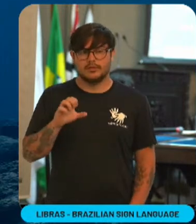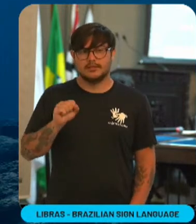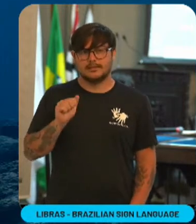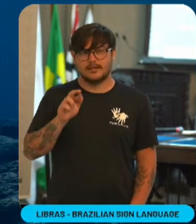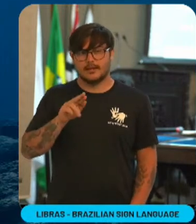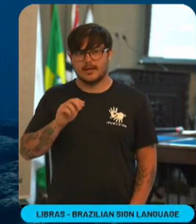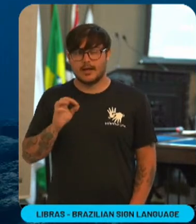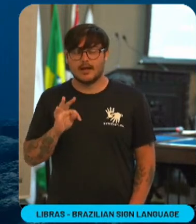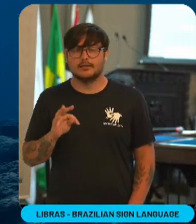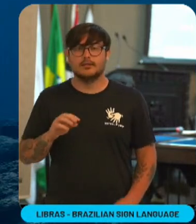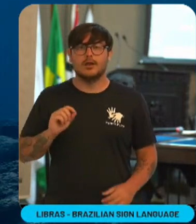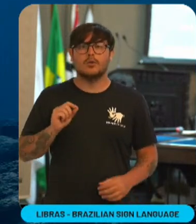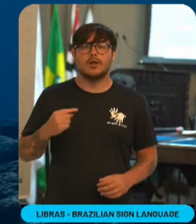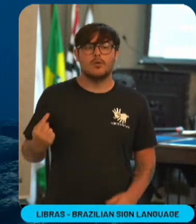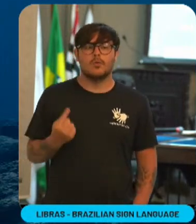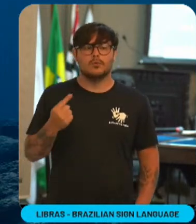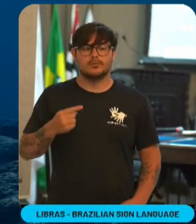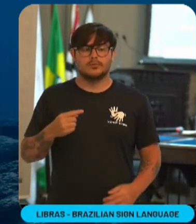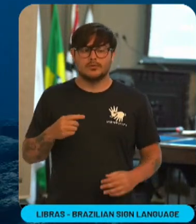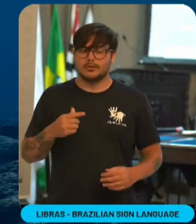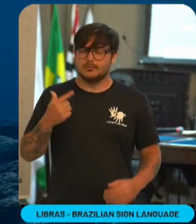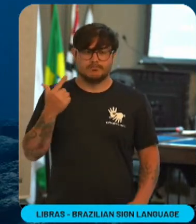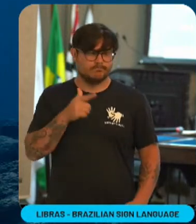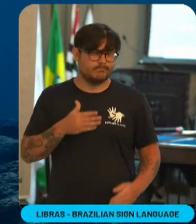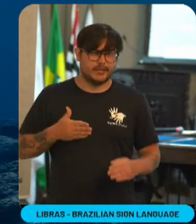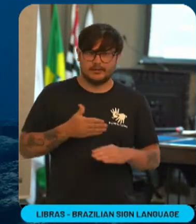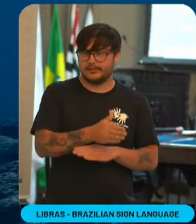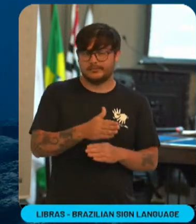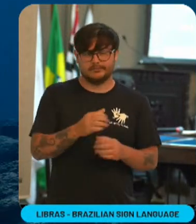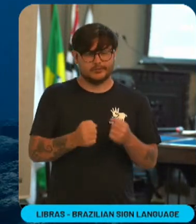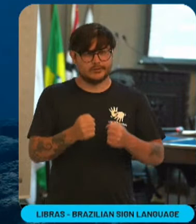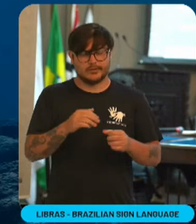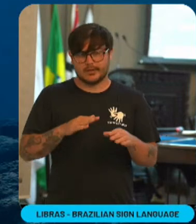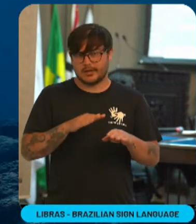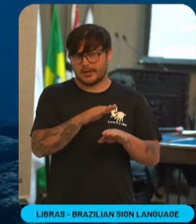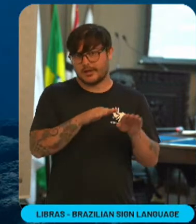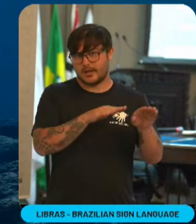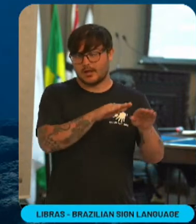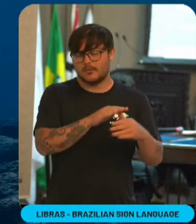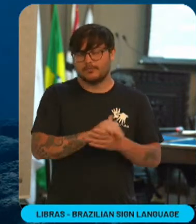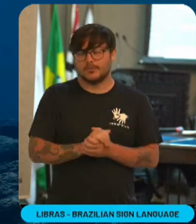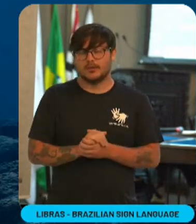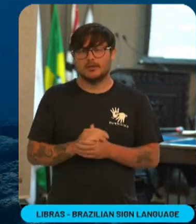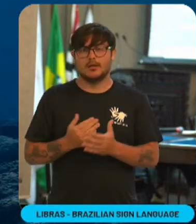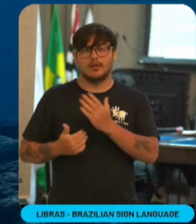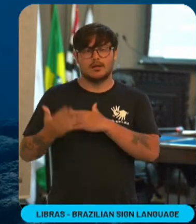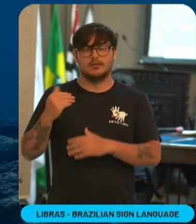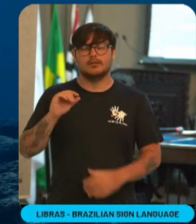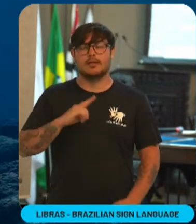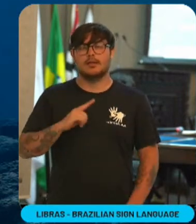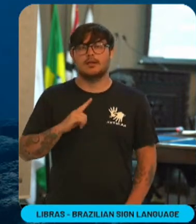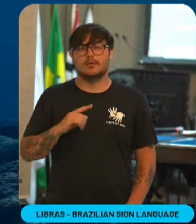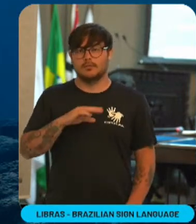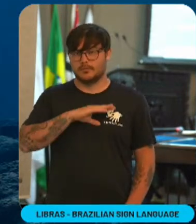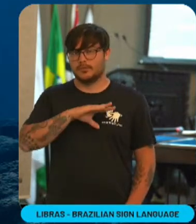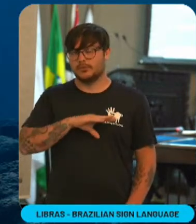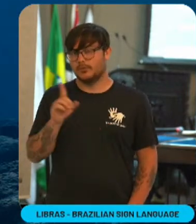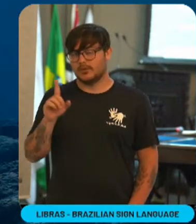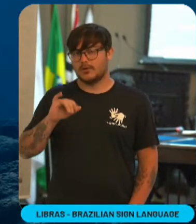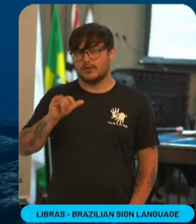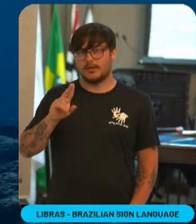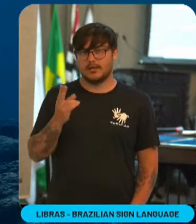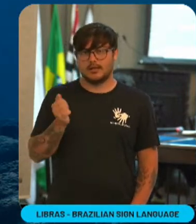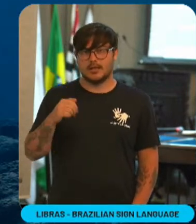rainforest, we thought about that. Mont Serrat is the only mount that we cannot reach